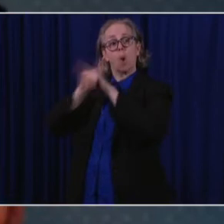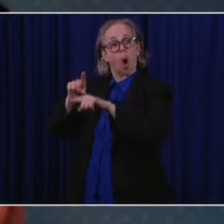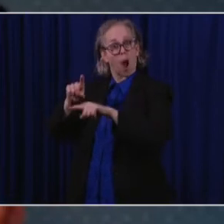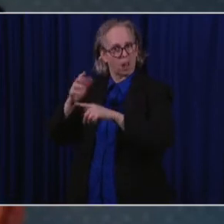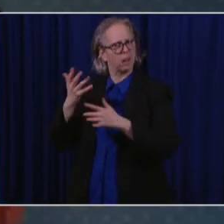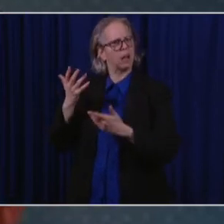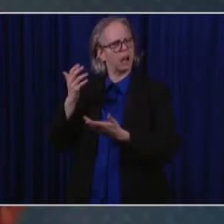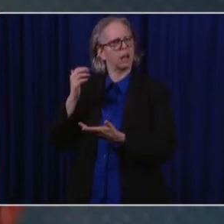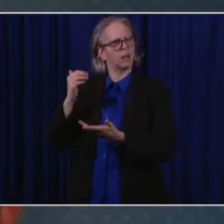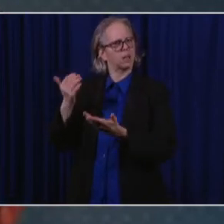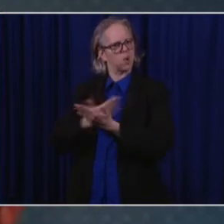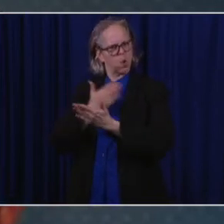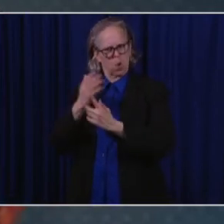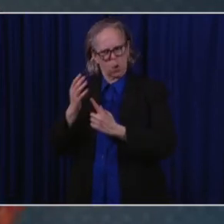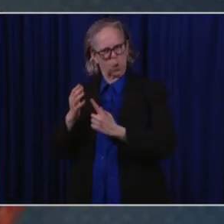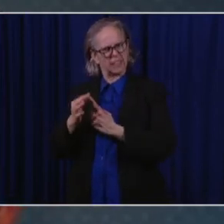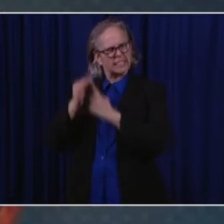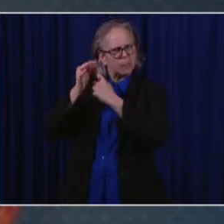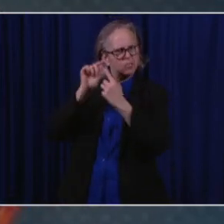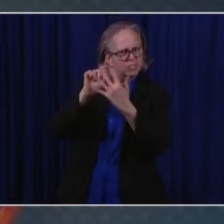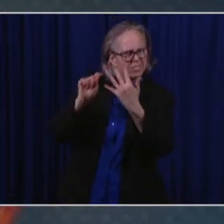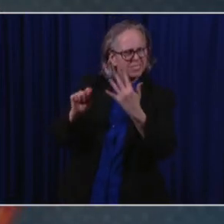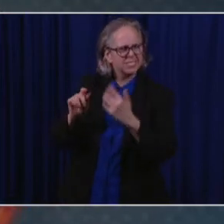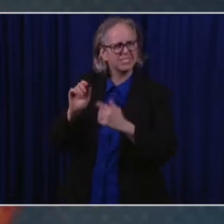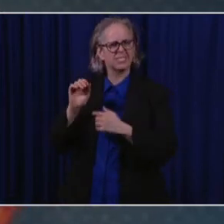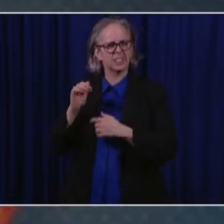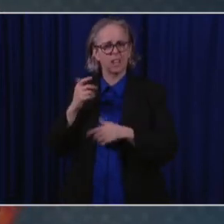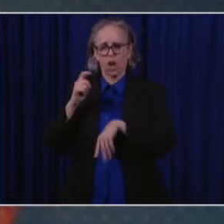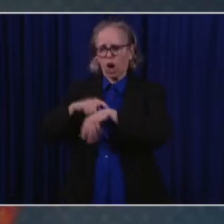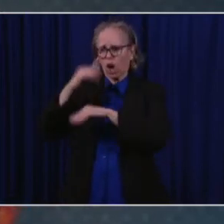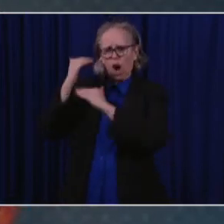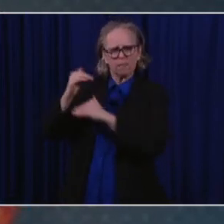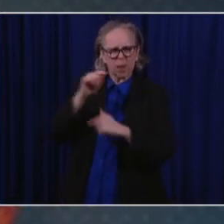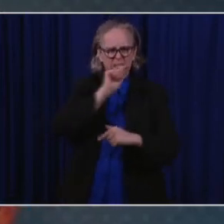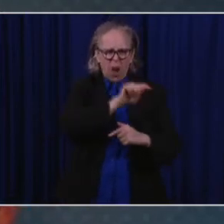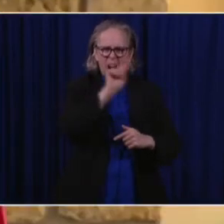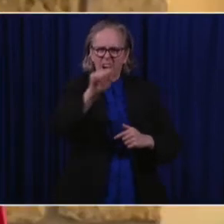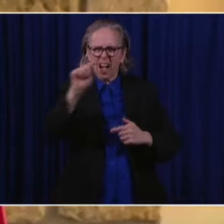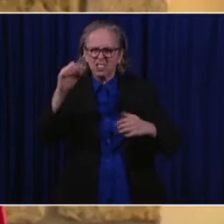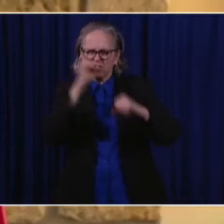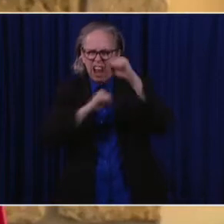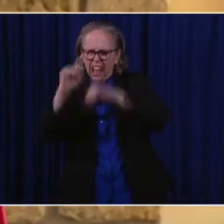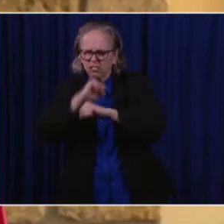can do, along with public cooperation to bring the numbers down.